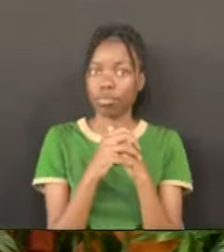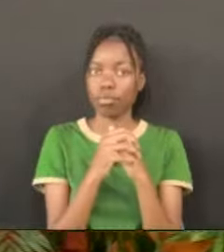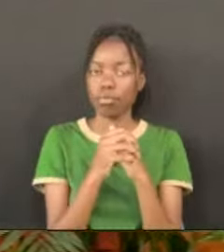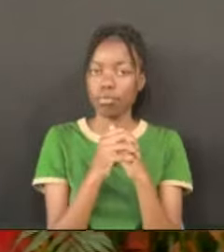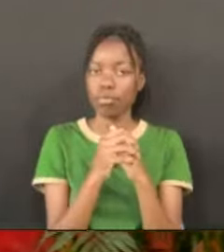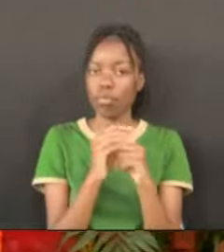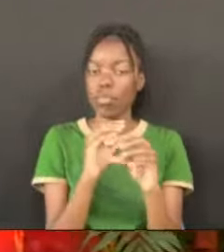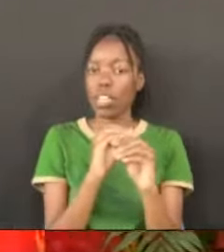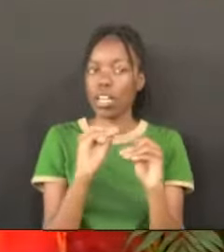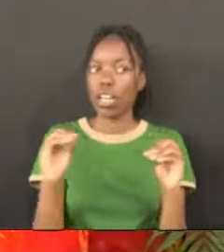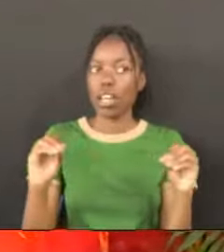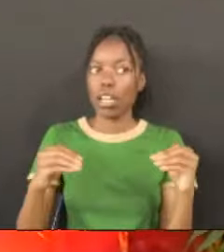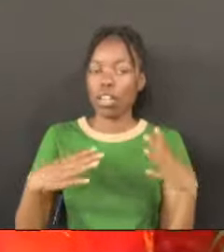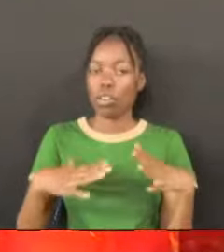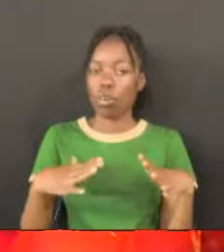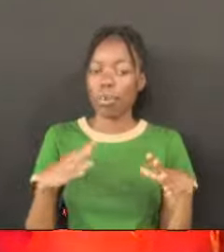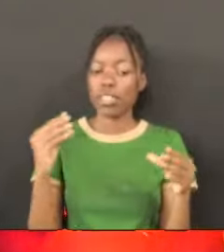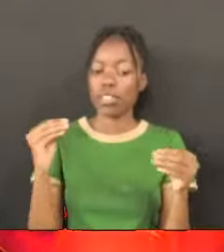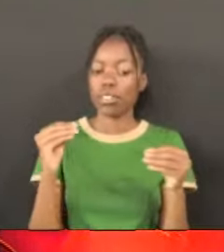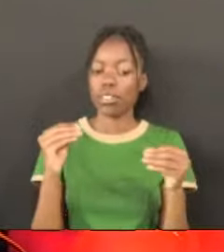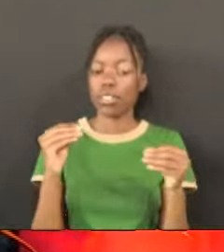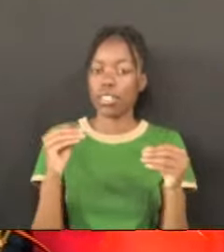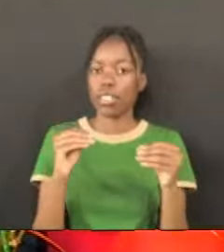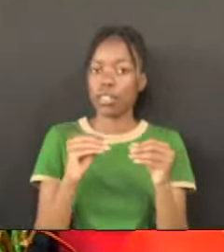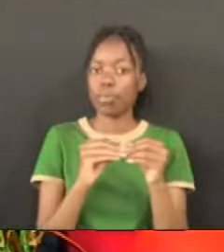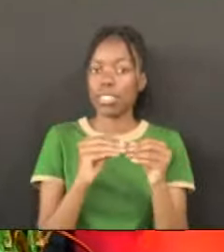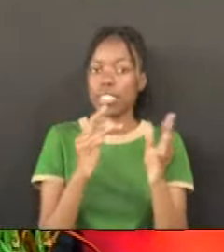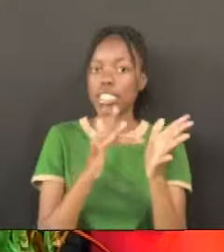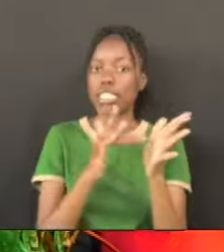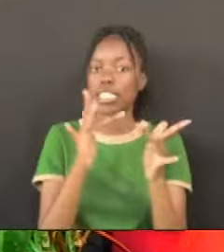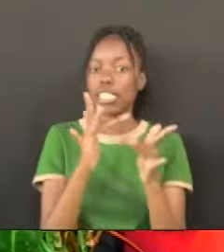Nobody meets Jesus and remains the same.